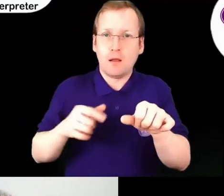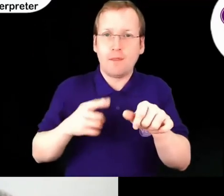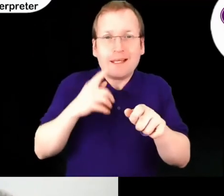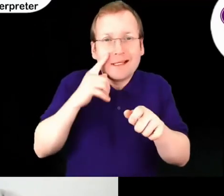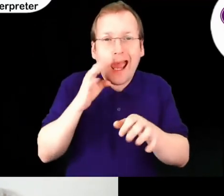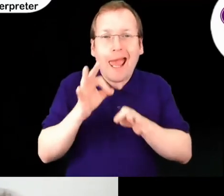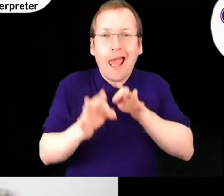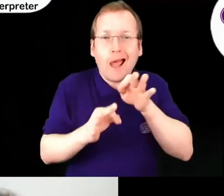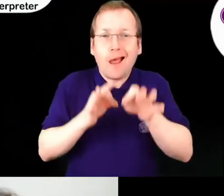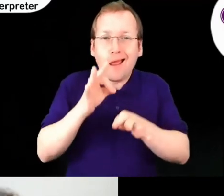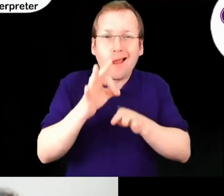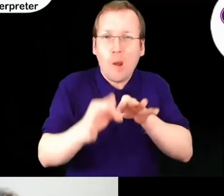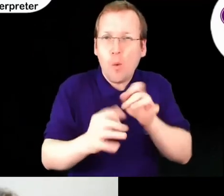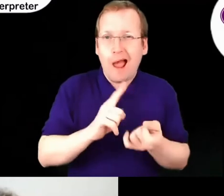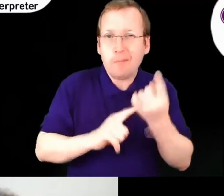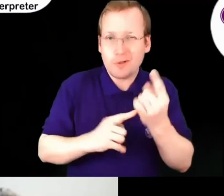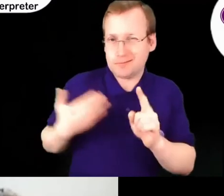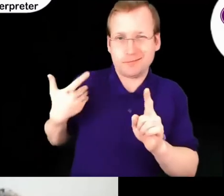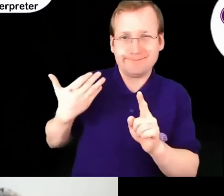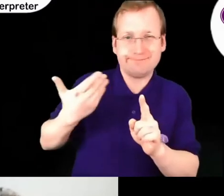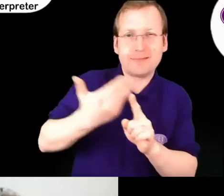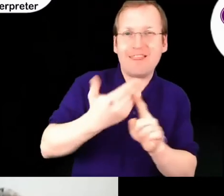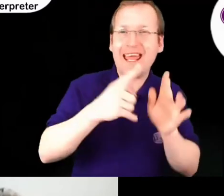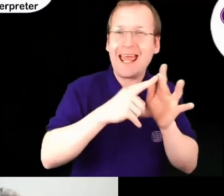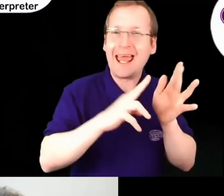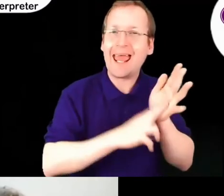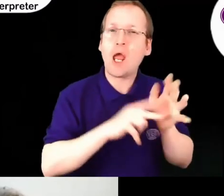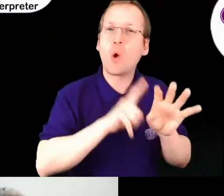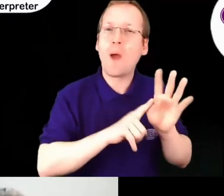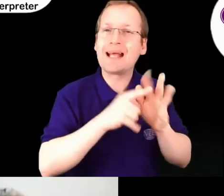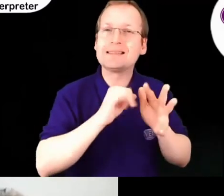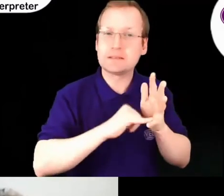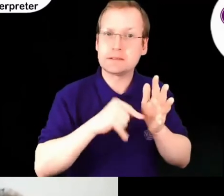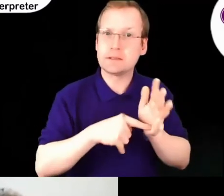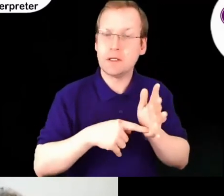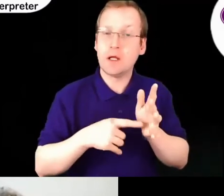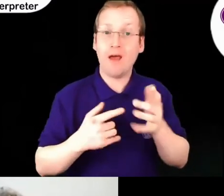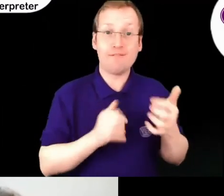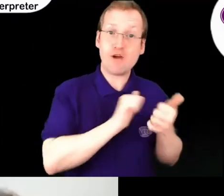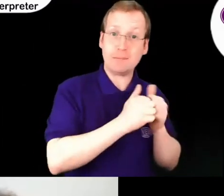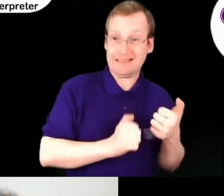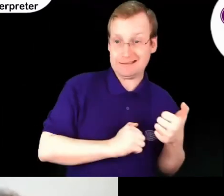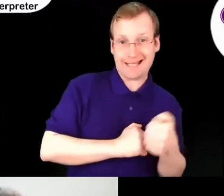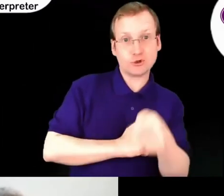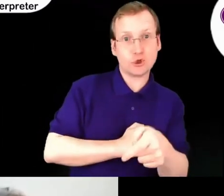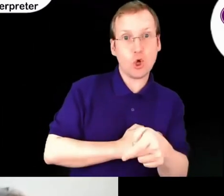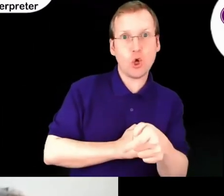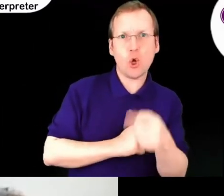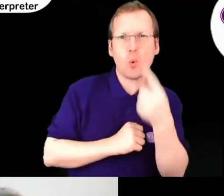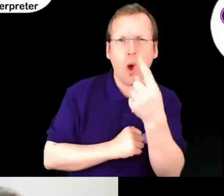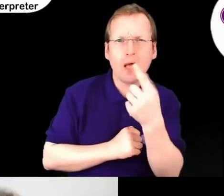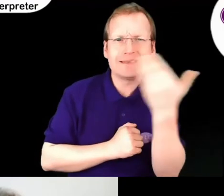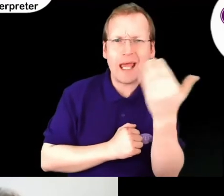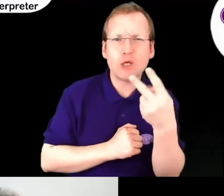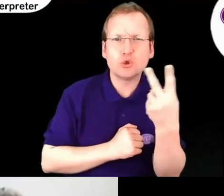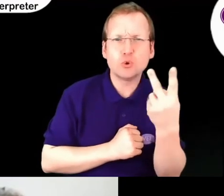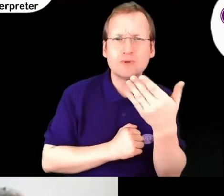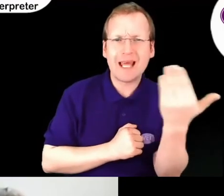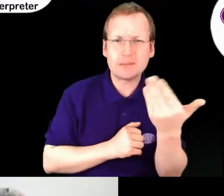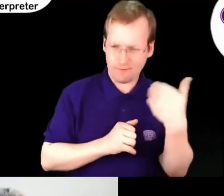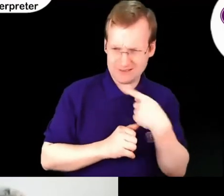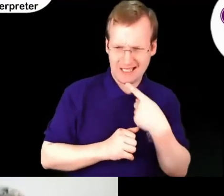friends alluded to how she had sent a text message the day or two before saying that she didn't believe